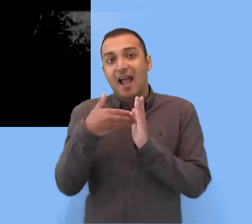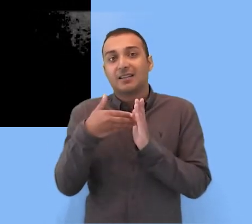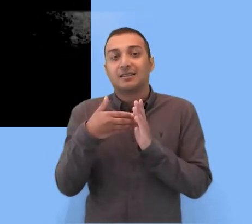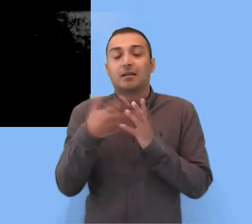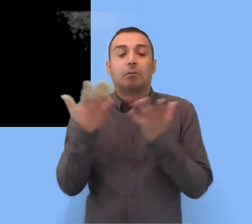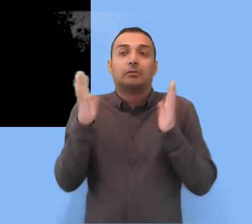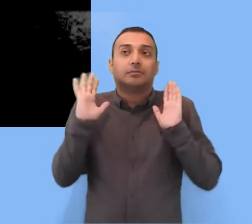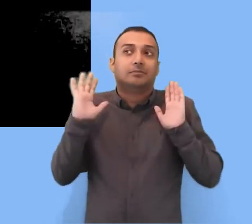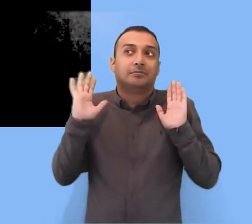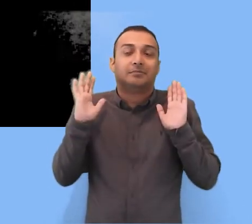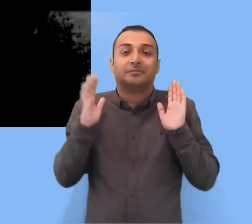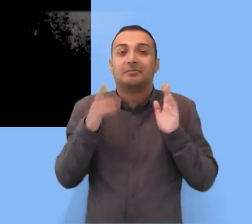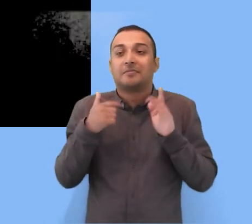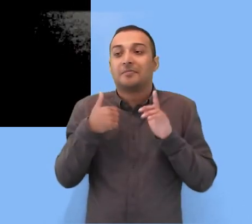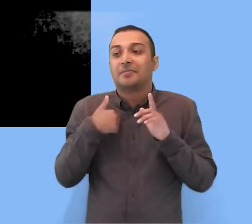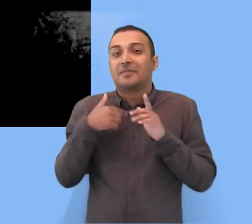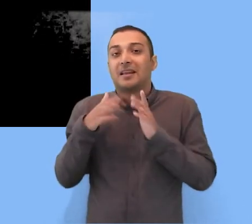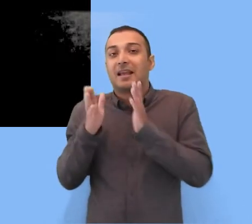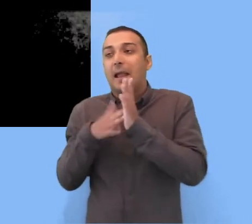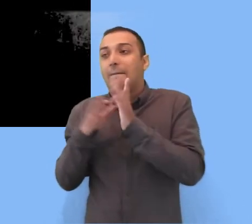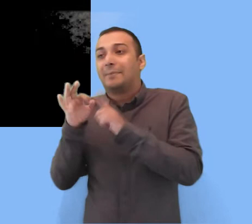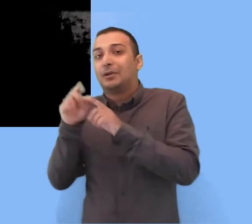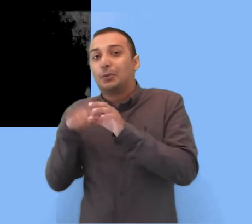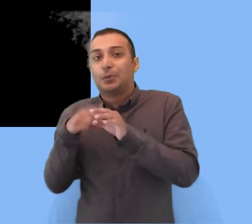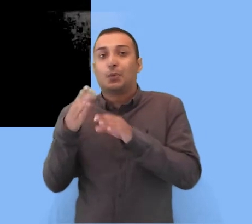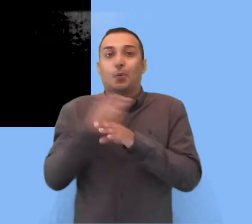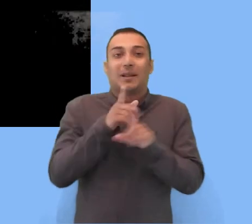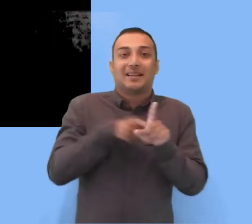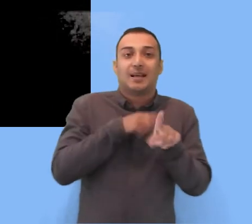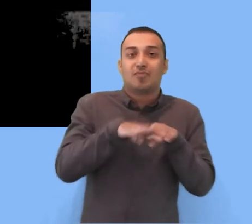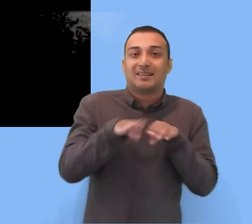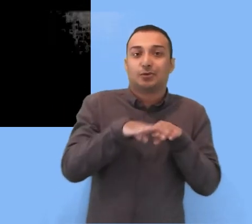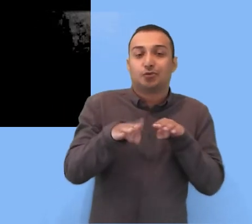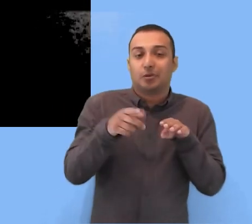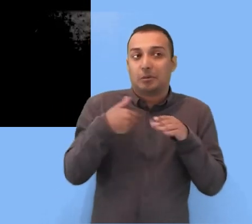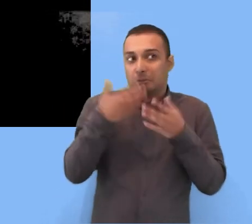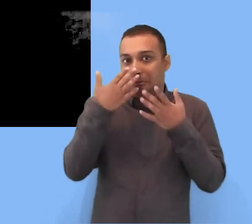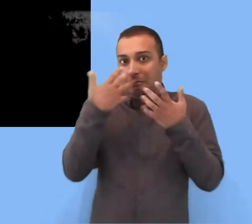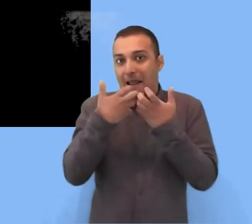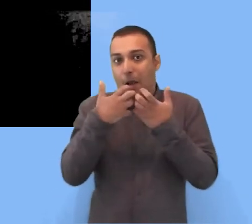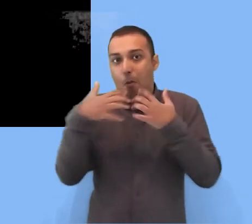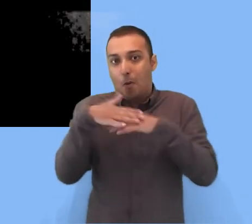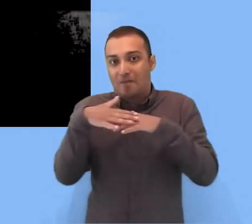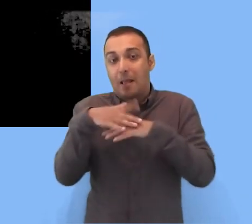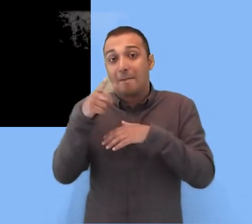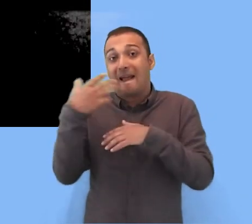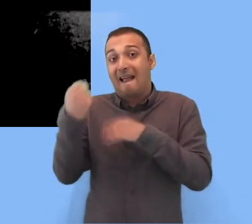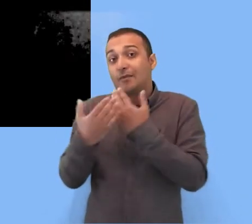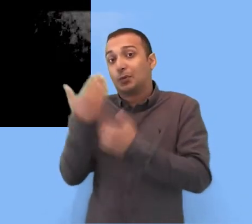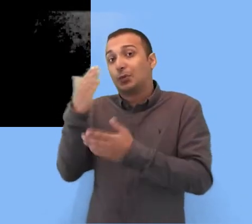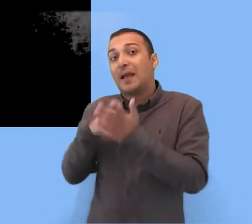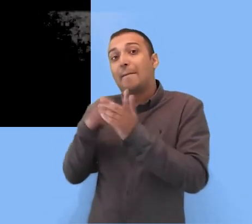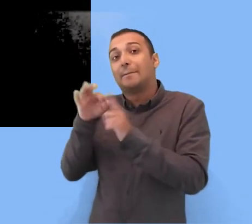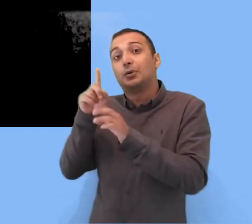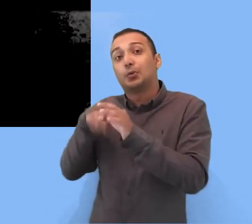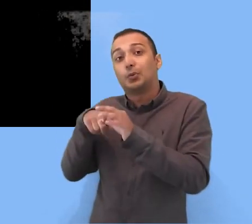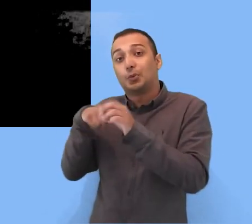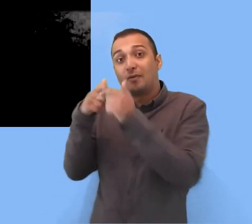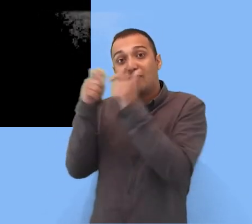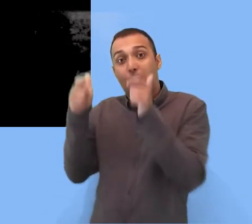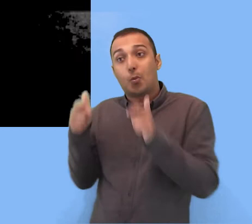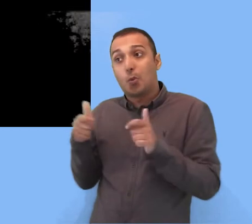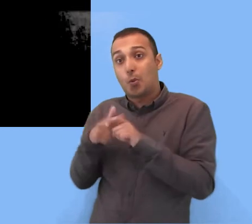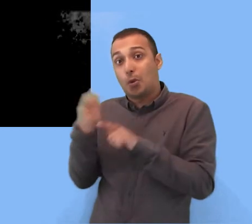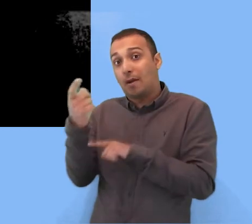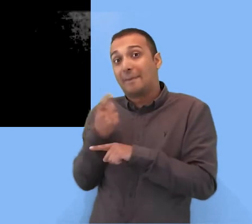overlap between early years practitioners and the MPQs, but there's a new MPQ framework coming out, and for the first